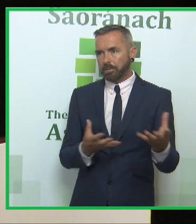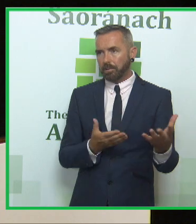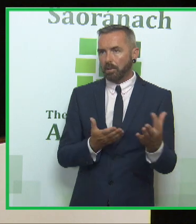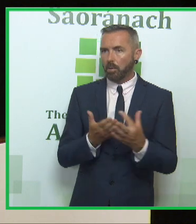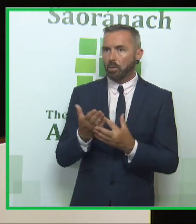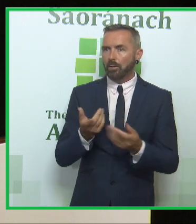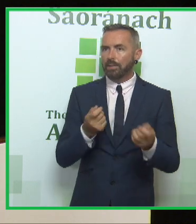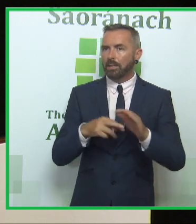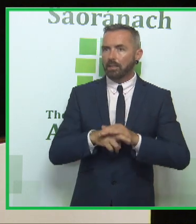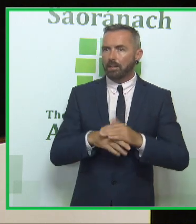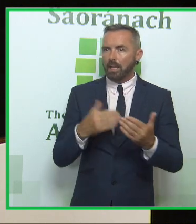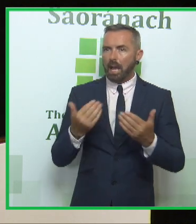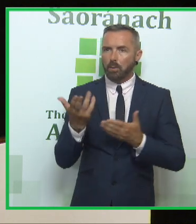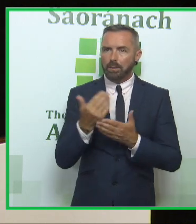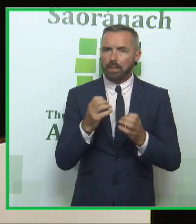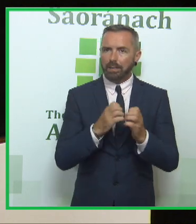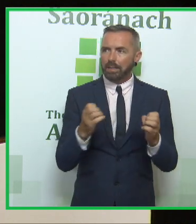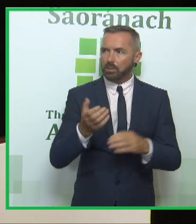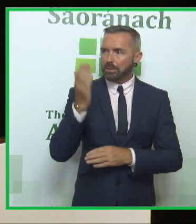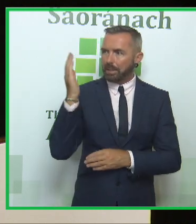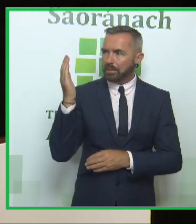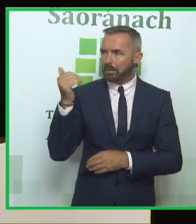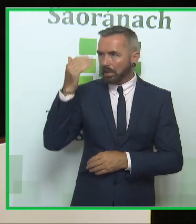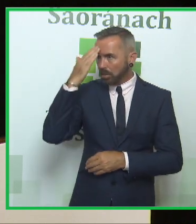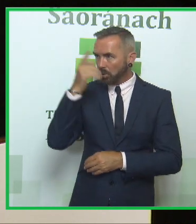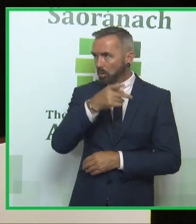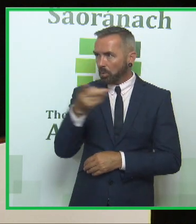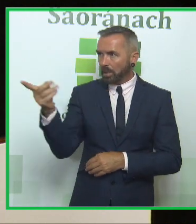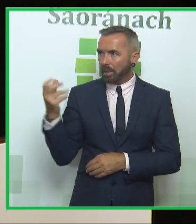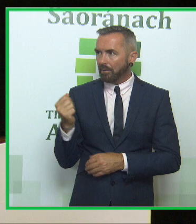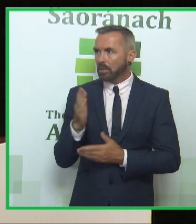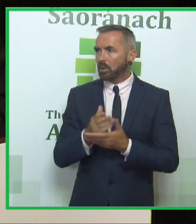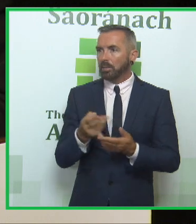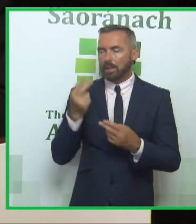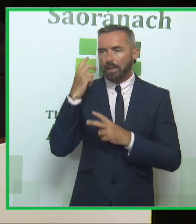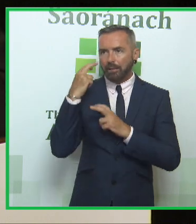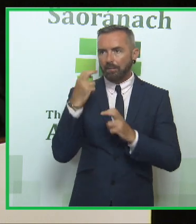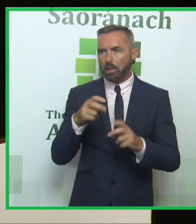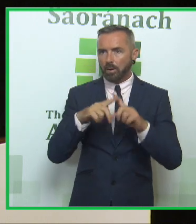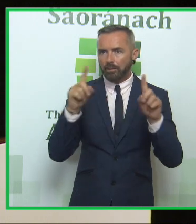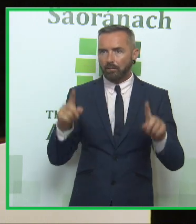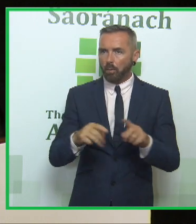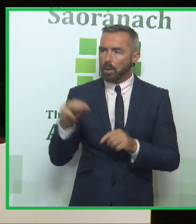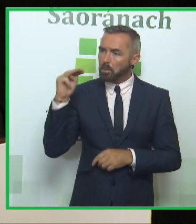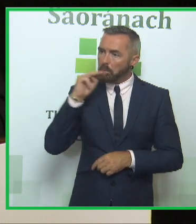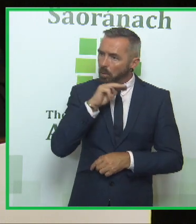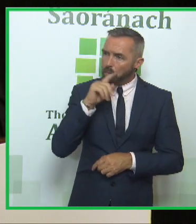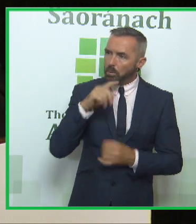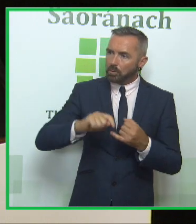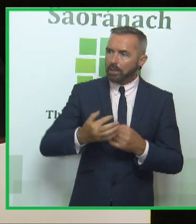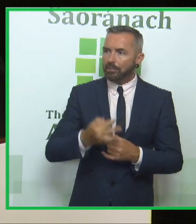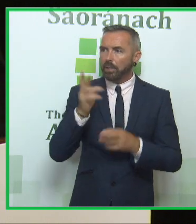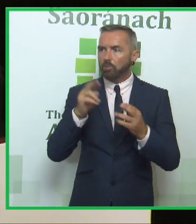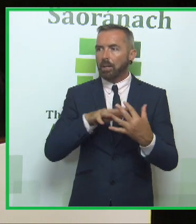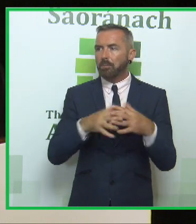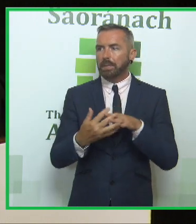might design each session, and you're going to give us some evaluation forms. That's really important for us. But again, I say we're trying to find the mix. Some people